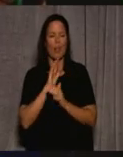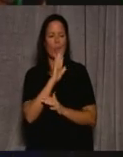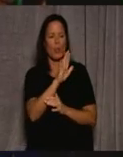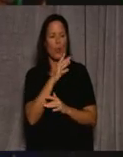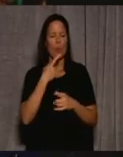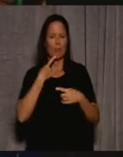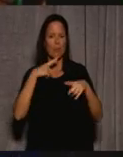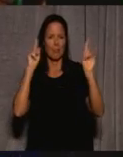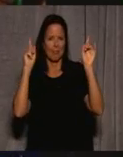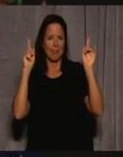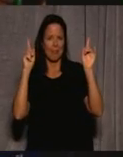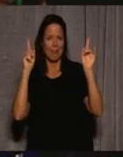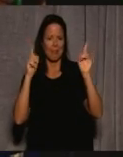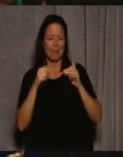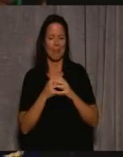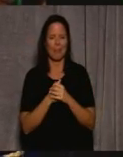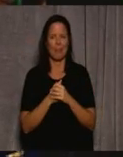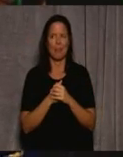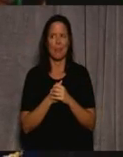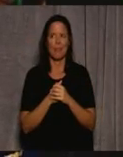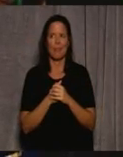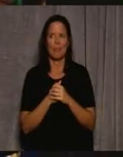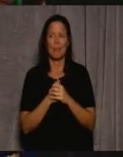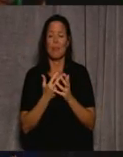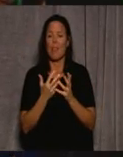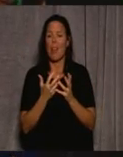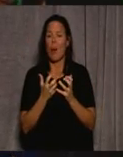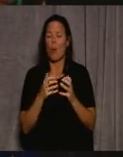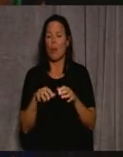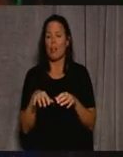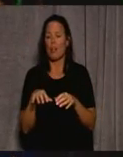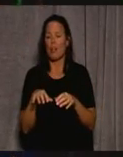academic accomplishments. But I want to take an